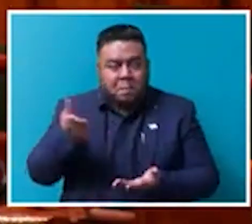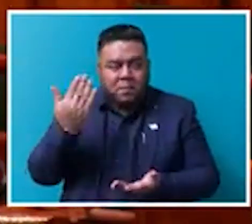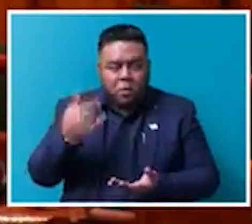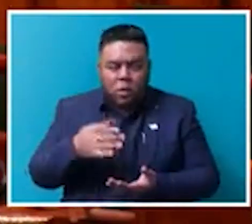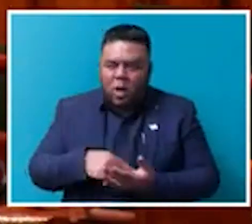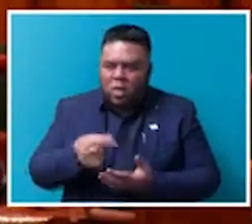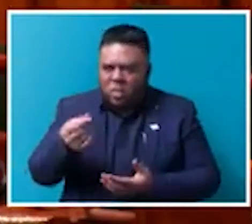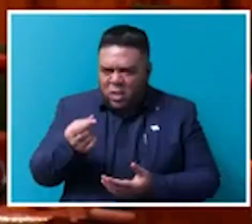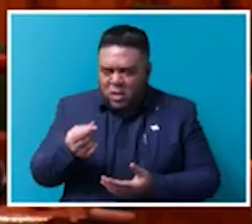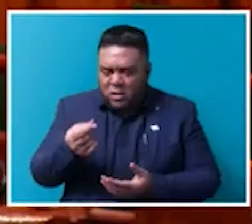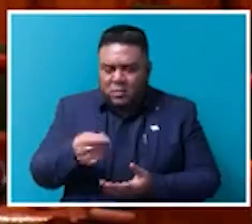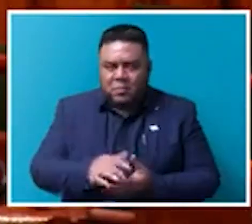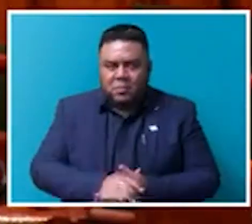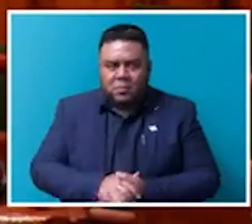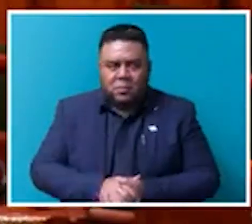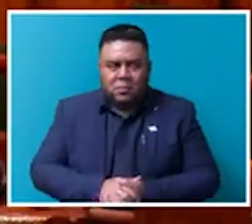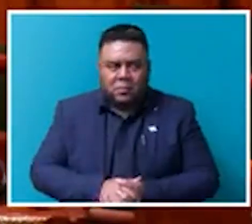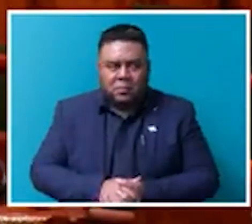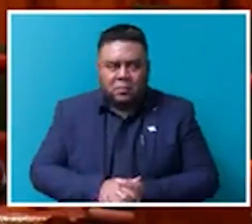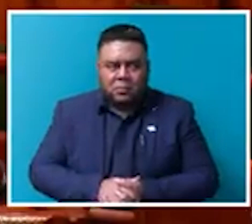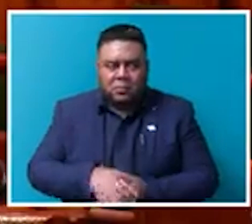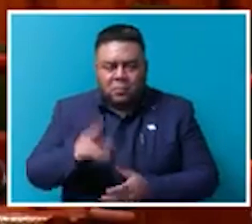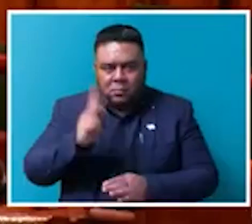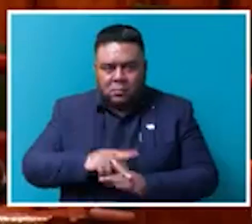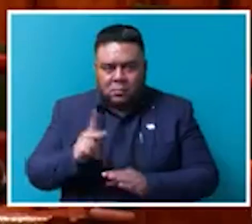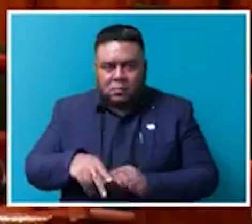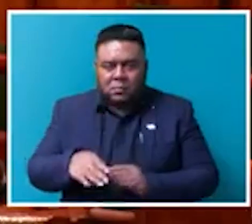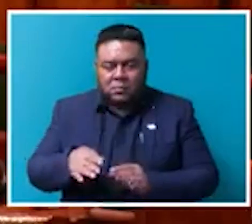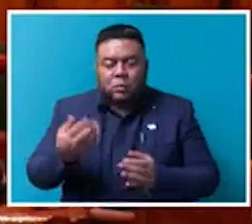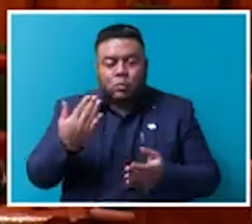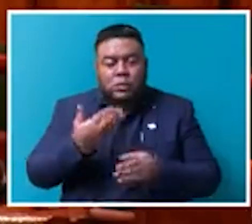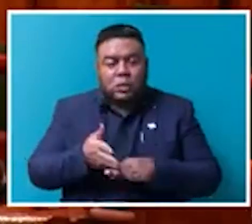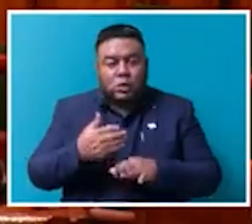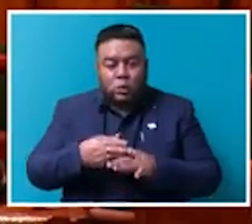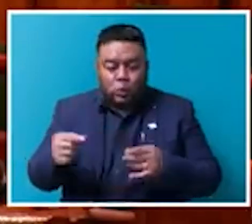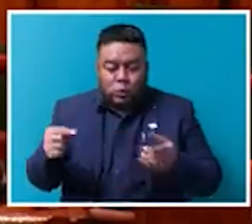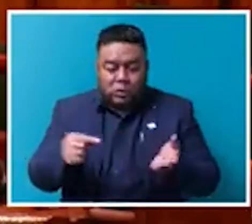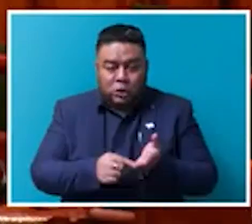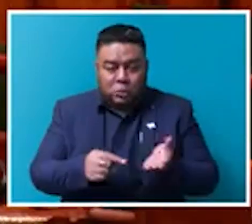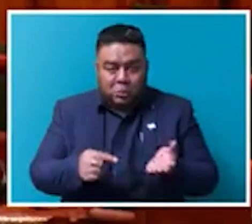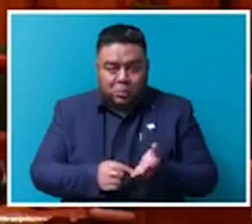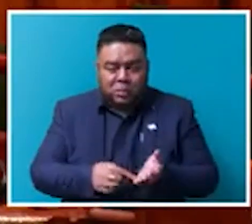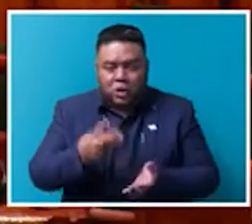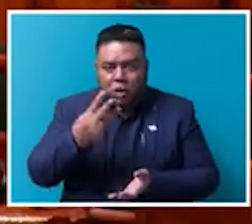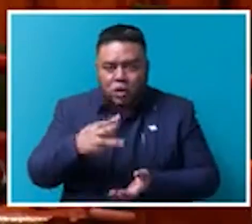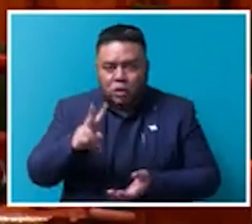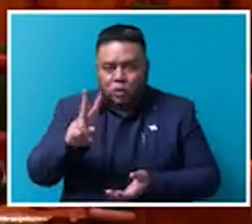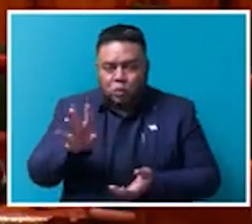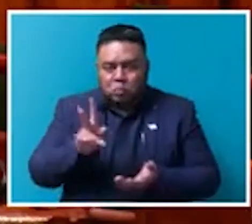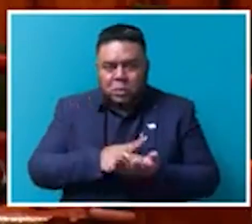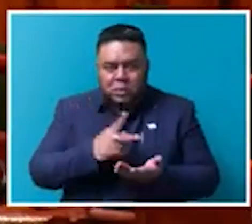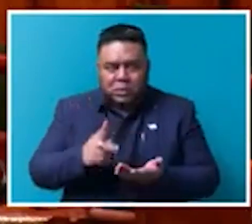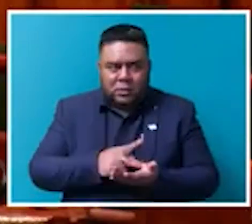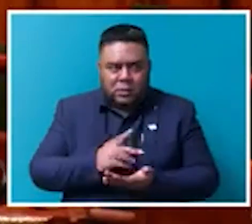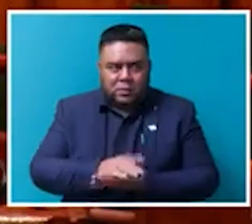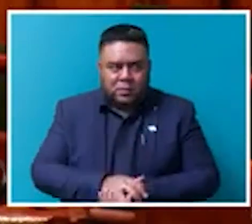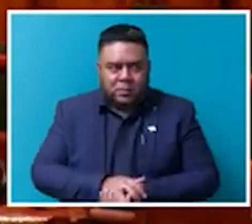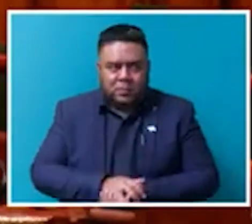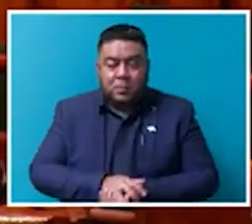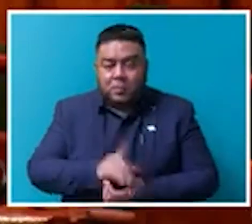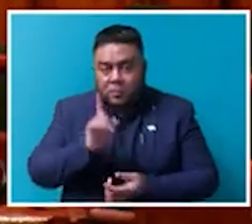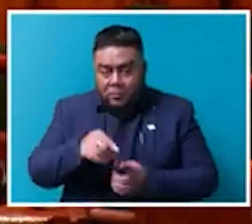now a passport with a modern chip, but with 32 pages. And one of the